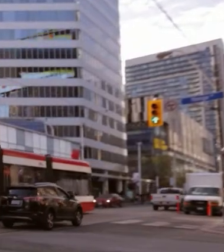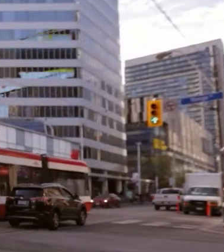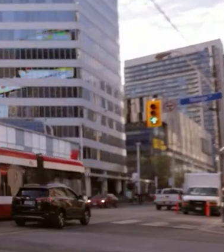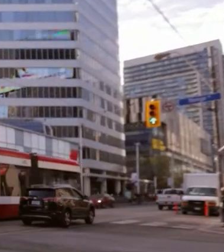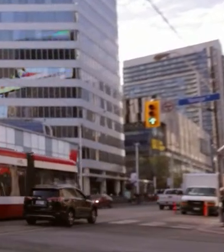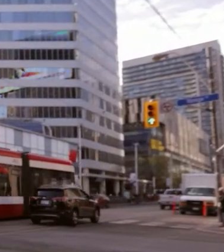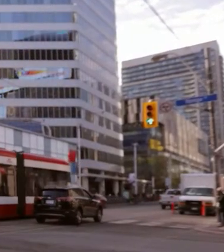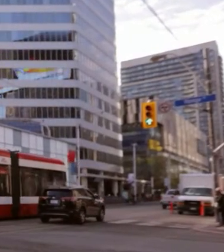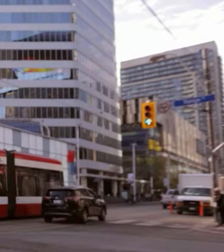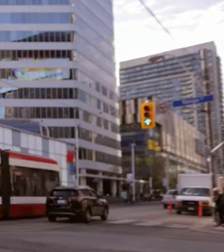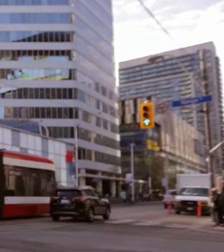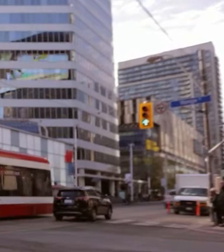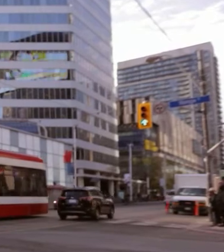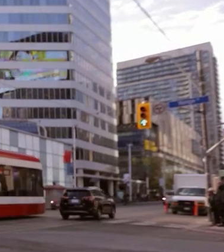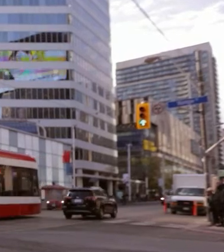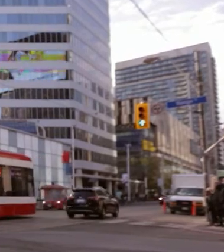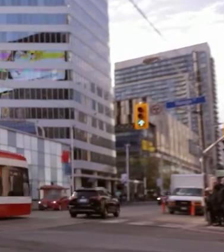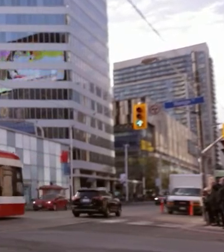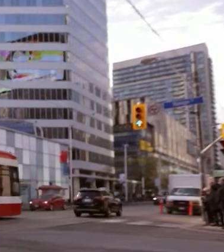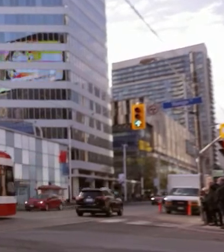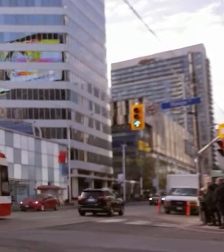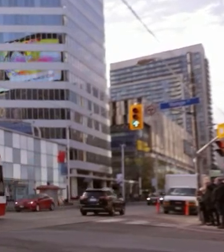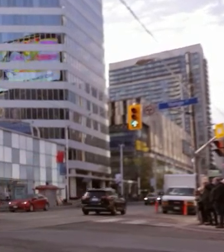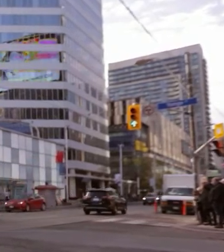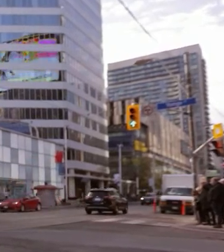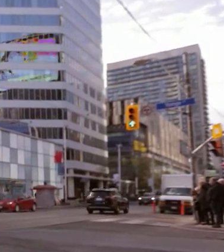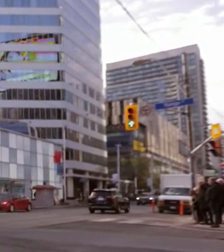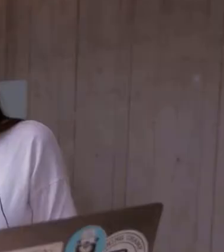and places that played a part.